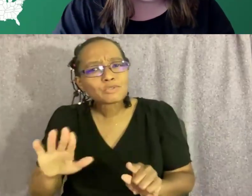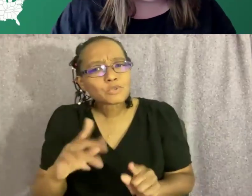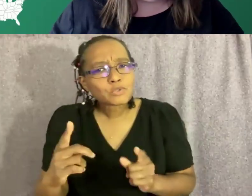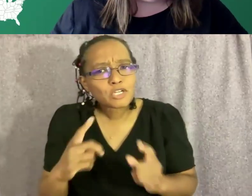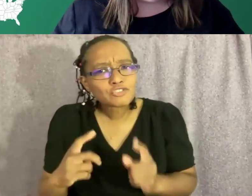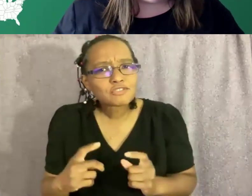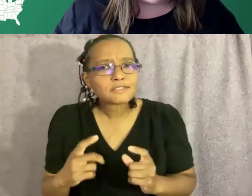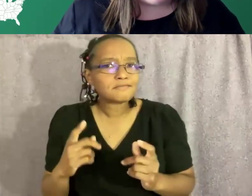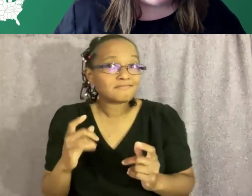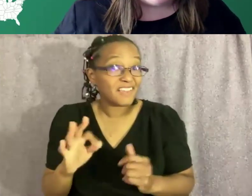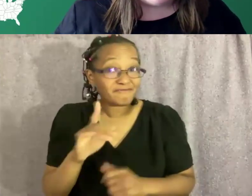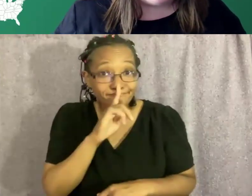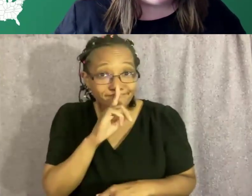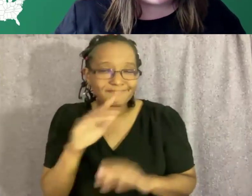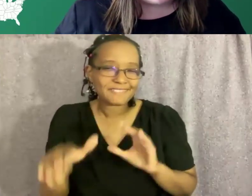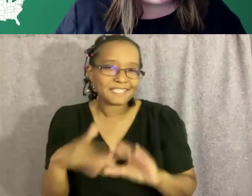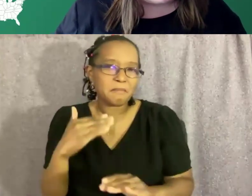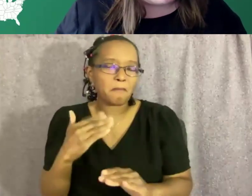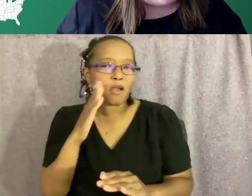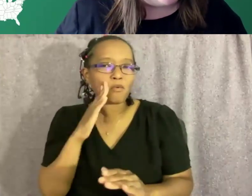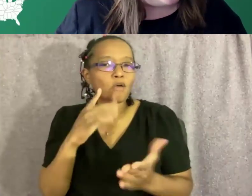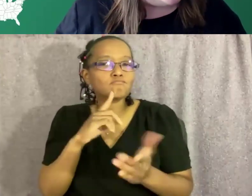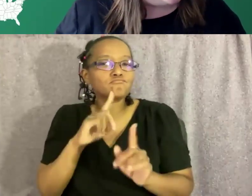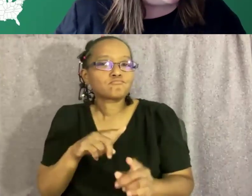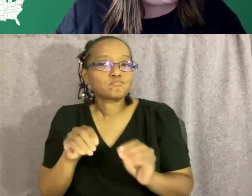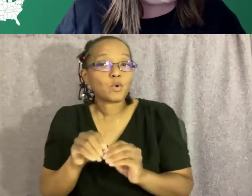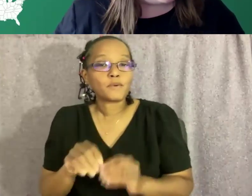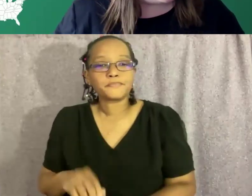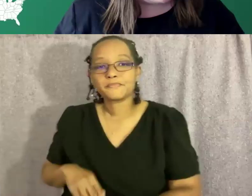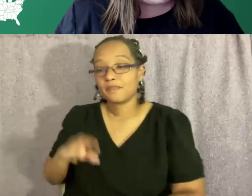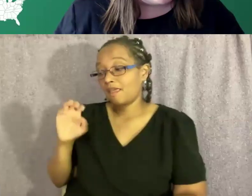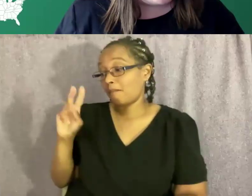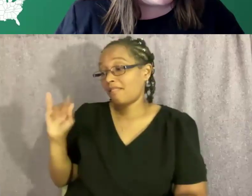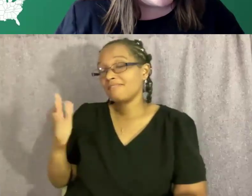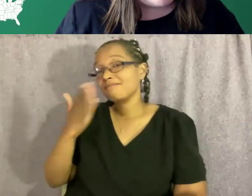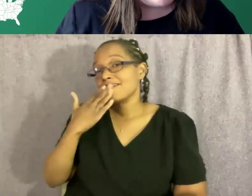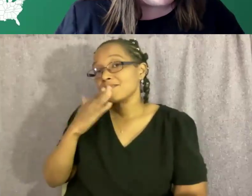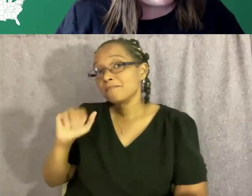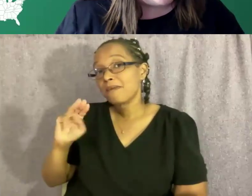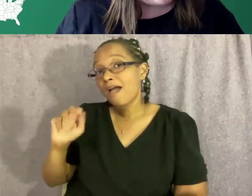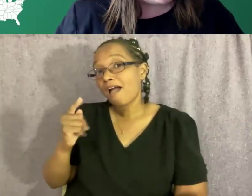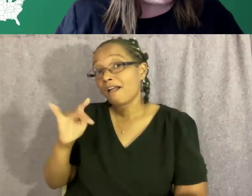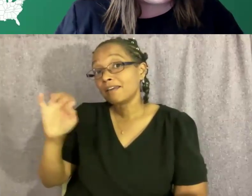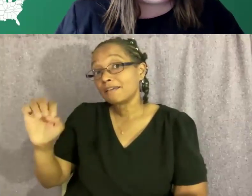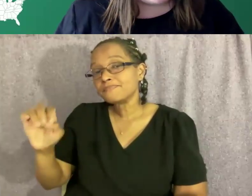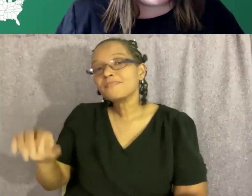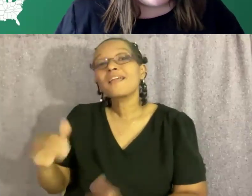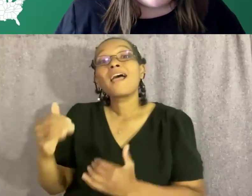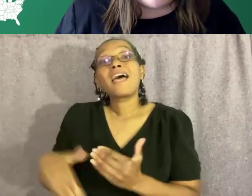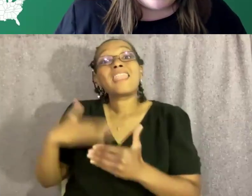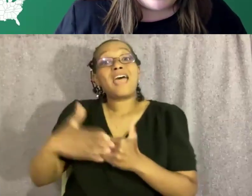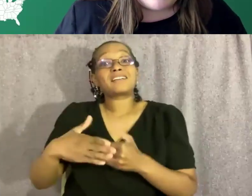can send me an email. Thank you, Maggie. All right, the next set of questions came up for Nancy.